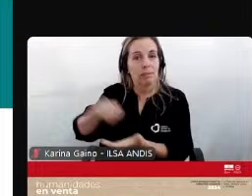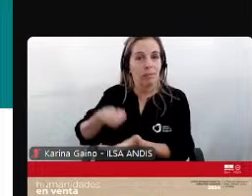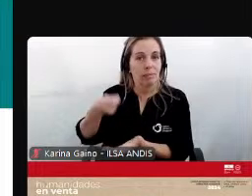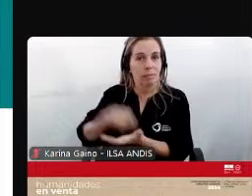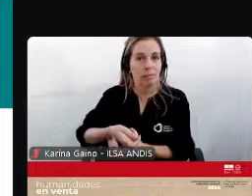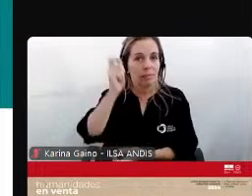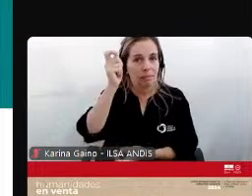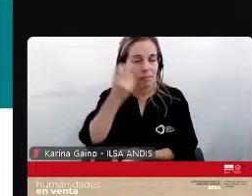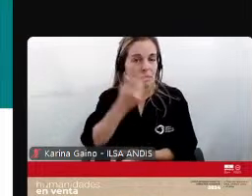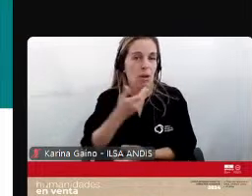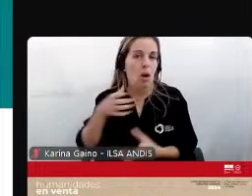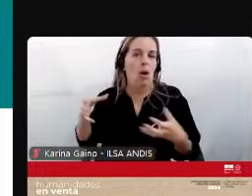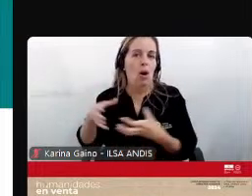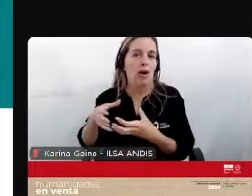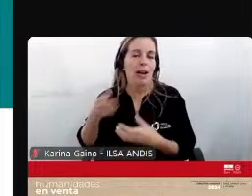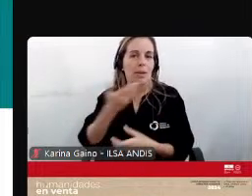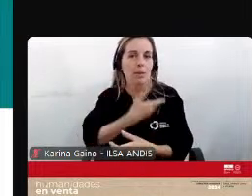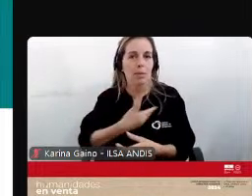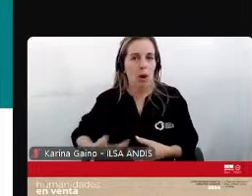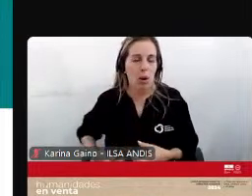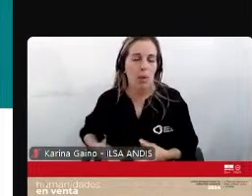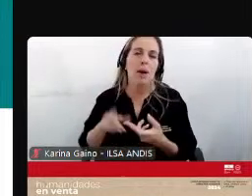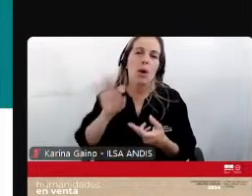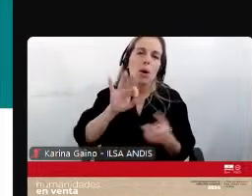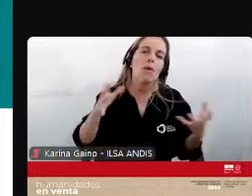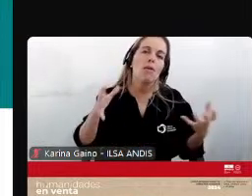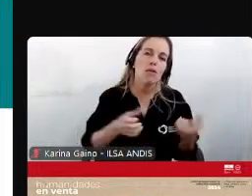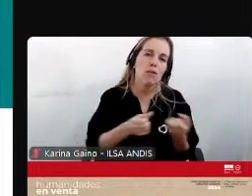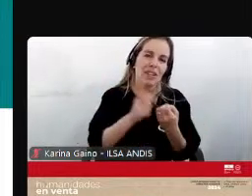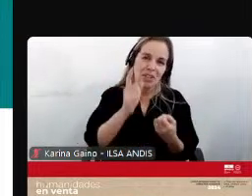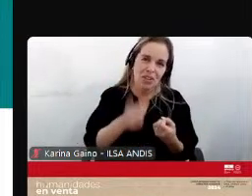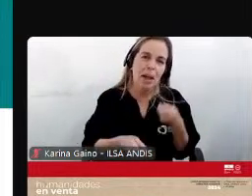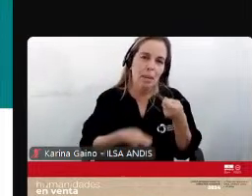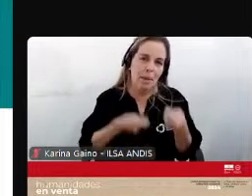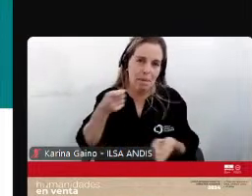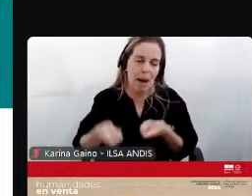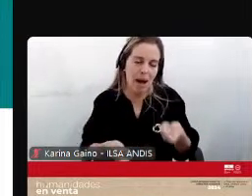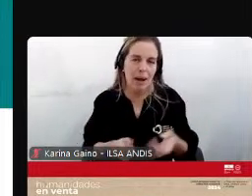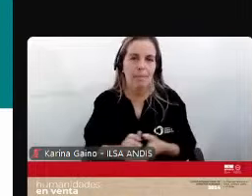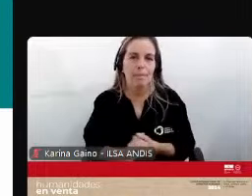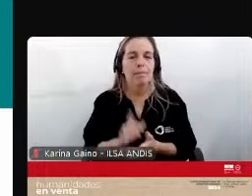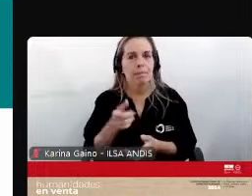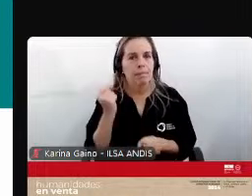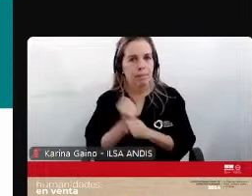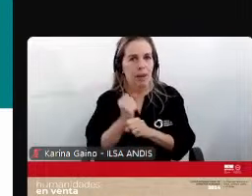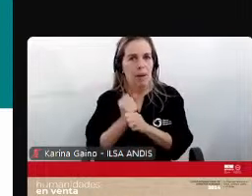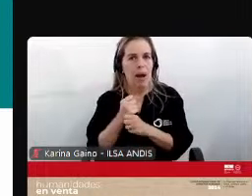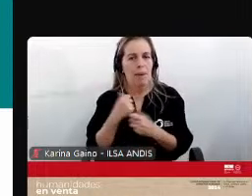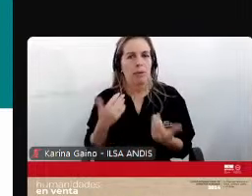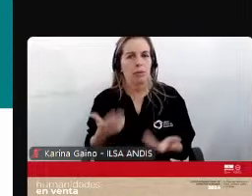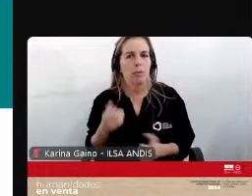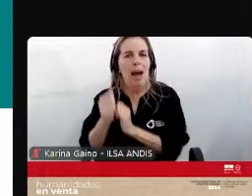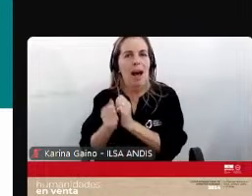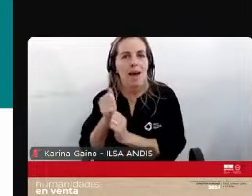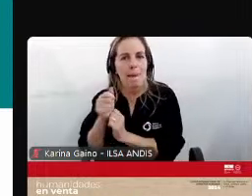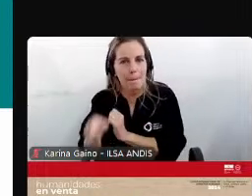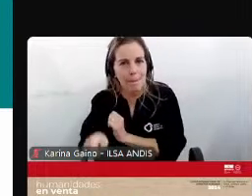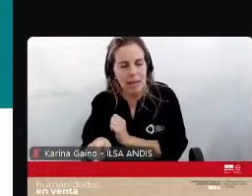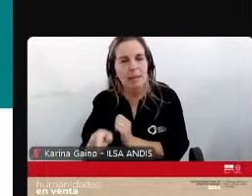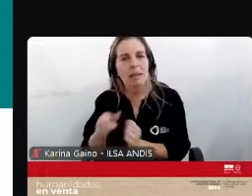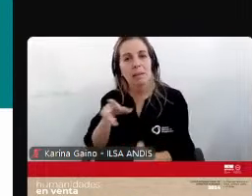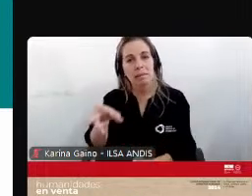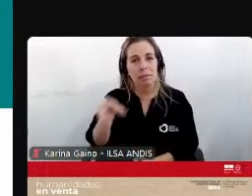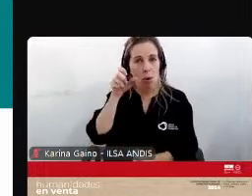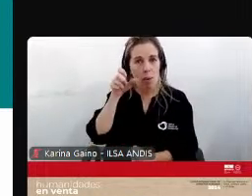companies on a fee-for-service basis. And we also do large amounts of grant-funded work, again, by foundations and governments.